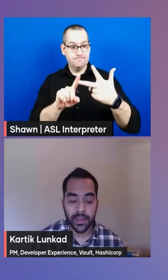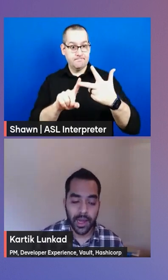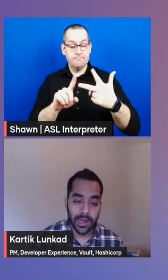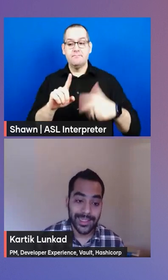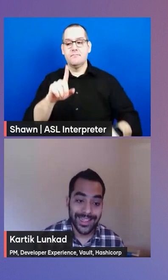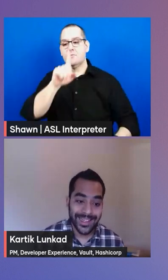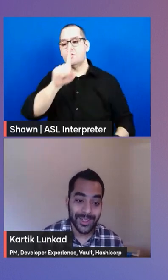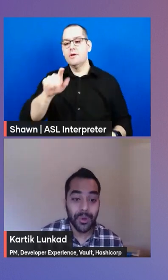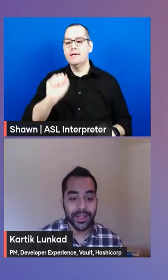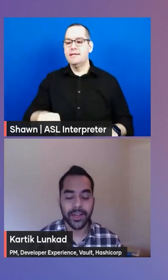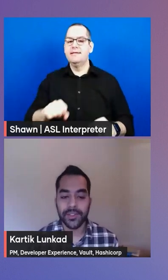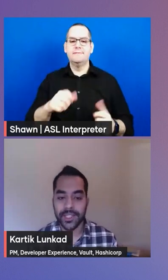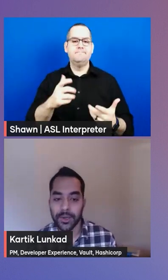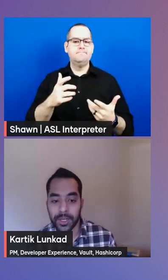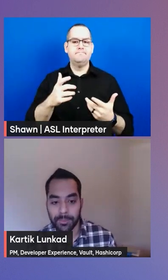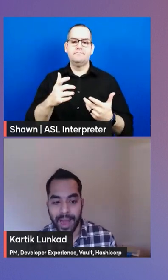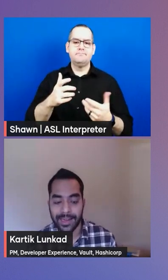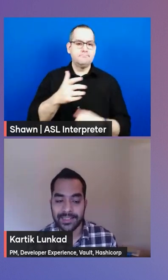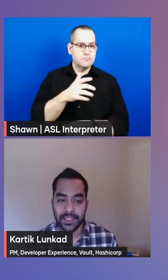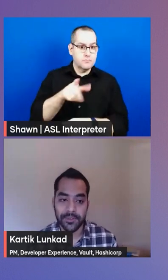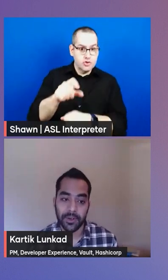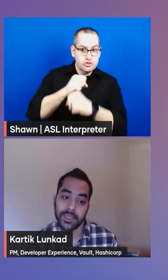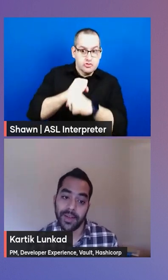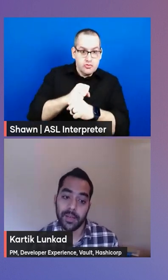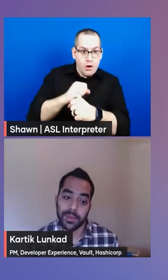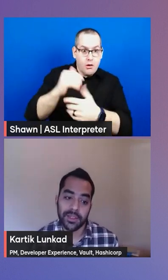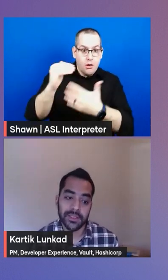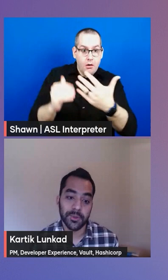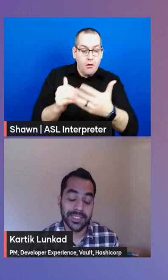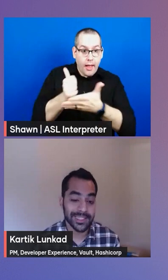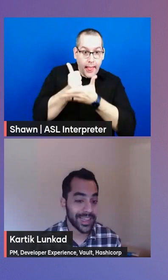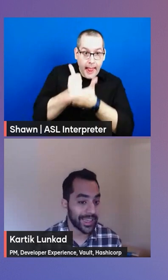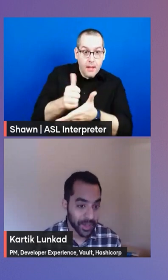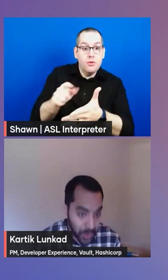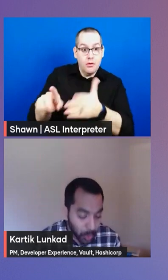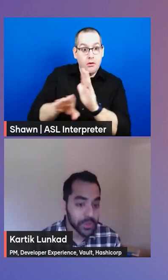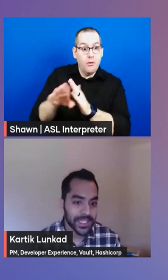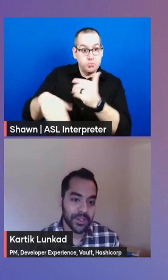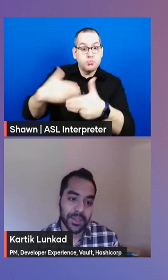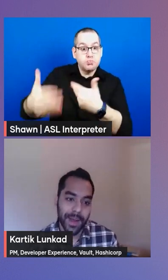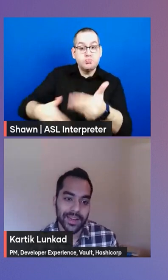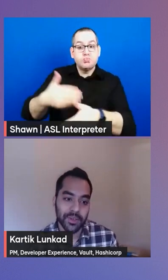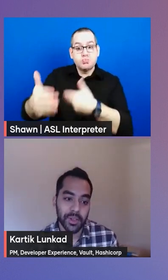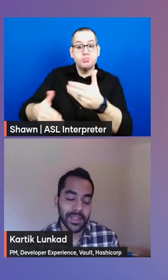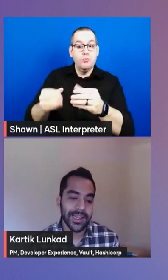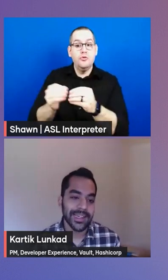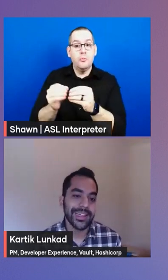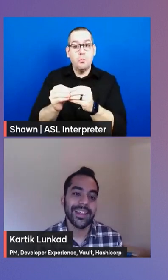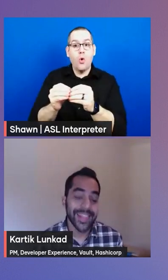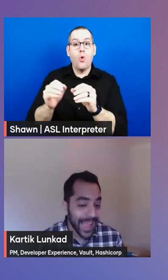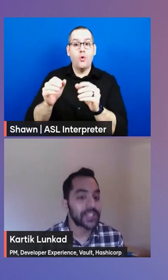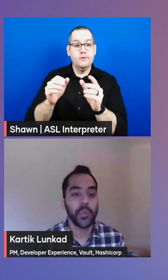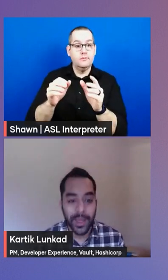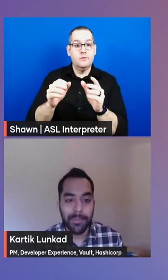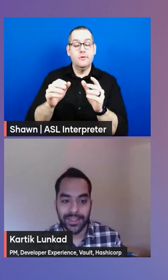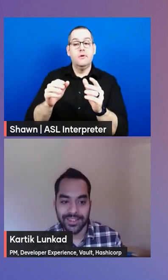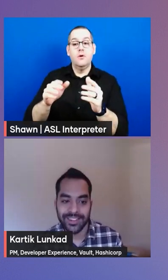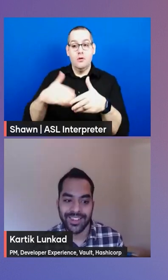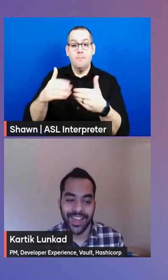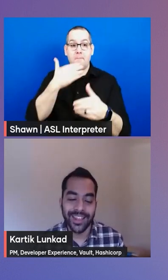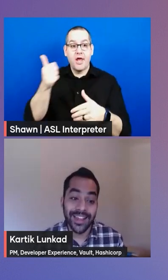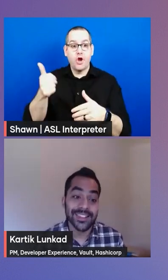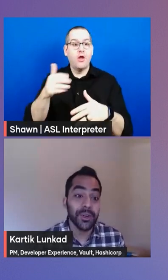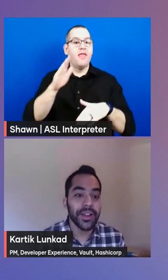enable good enough security practices for developers versus like no security pattern at all, that's way